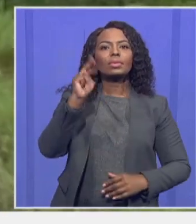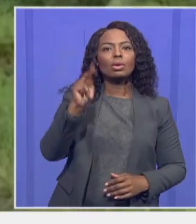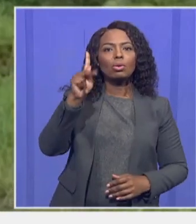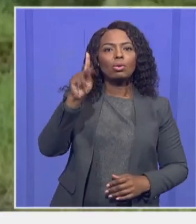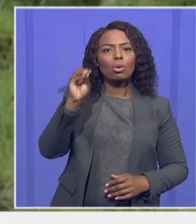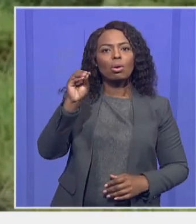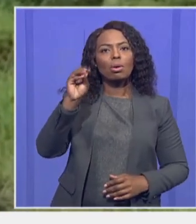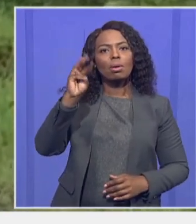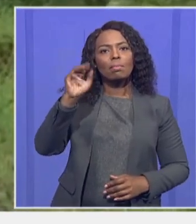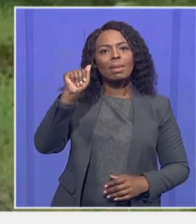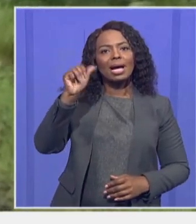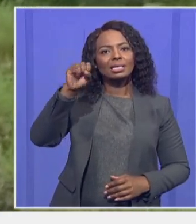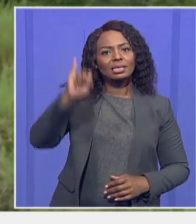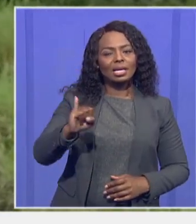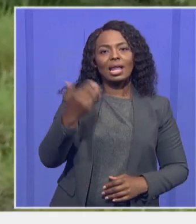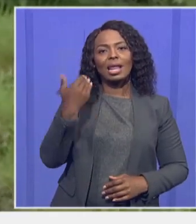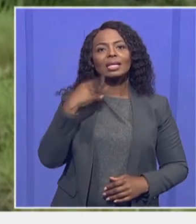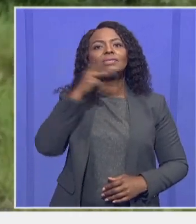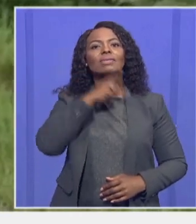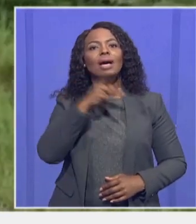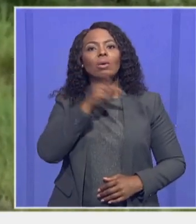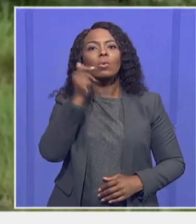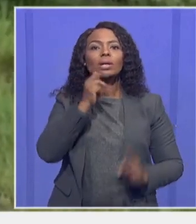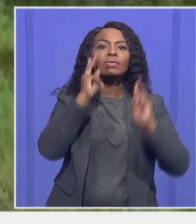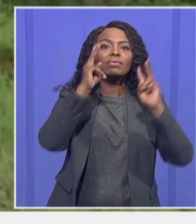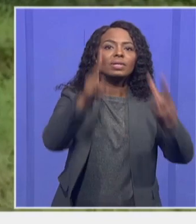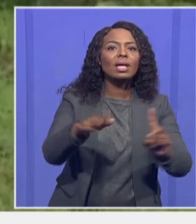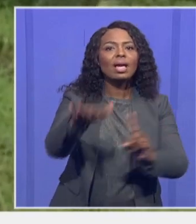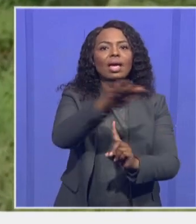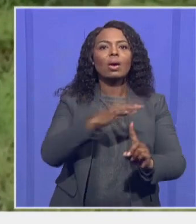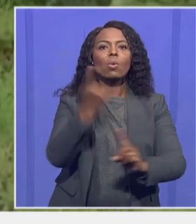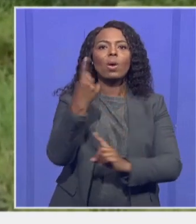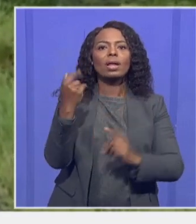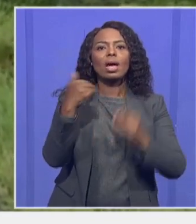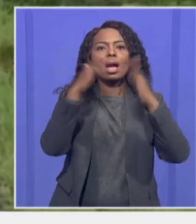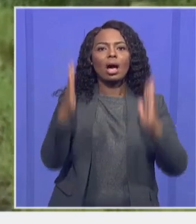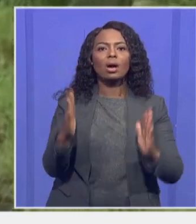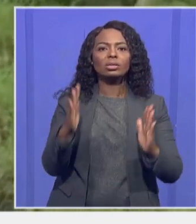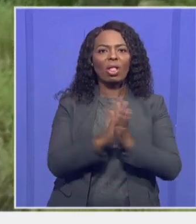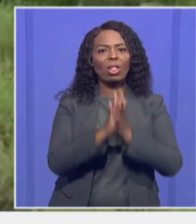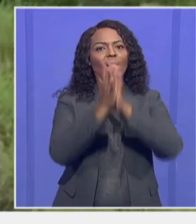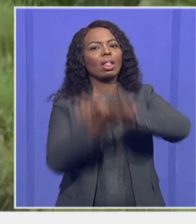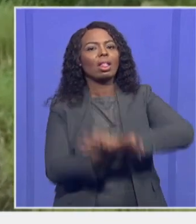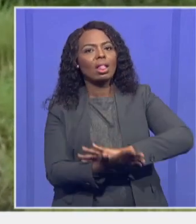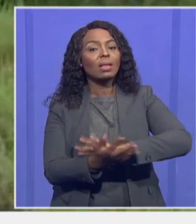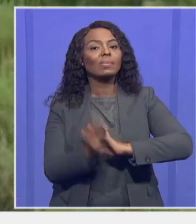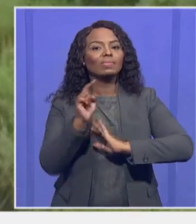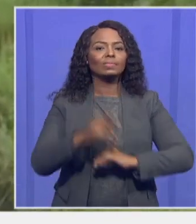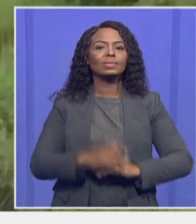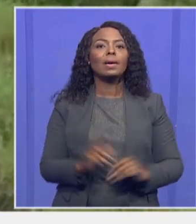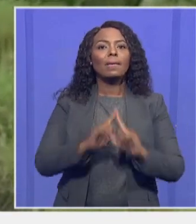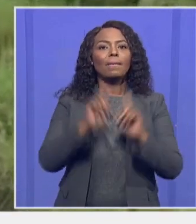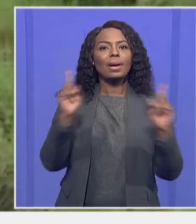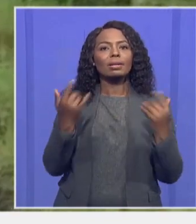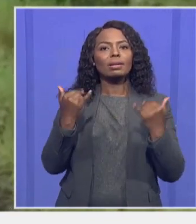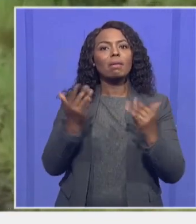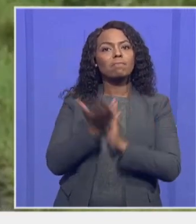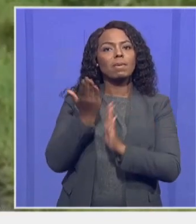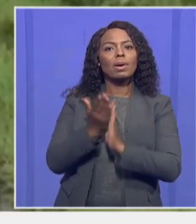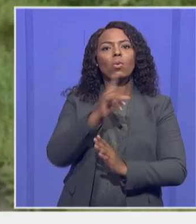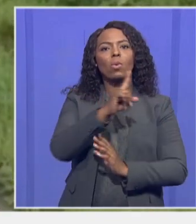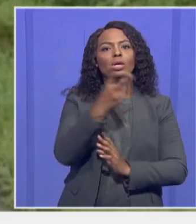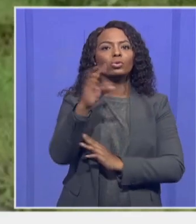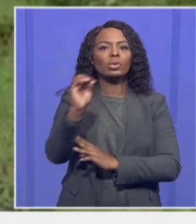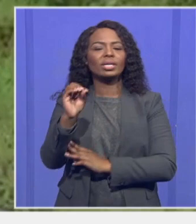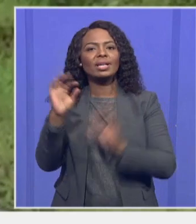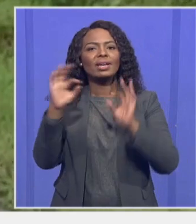know that on Friday when we visited the area, one house had actually collapsed, but we got an update that at least 120 families had